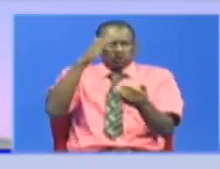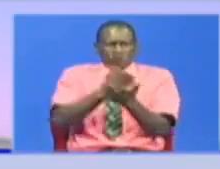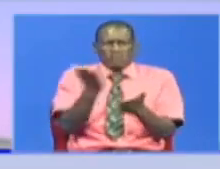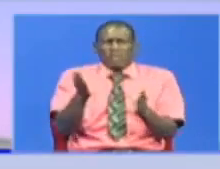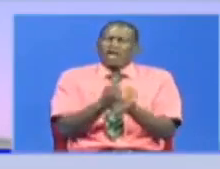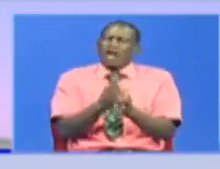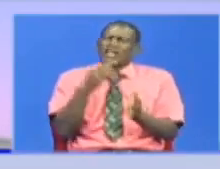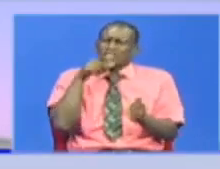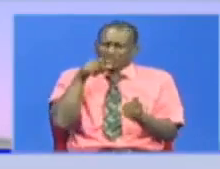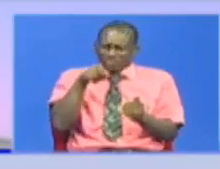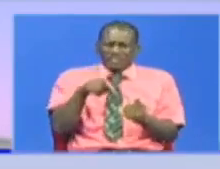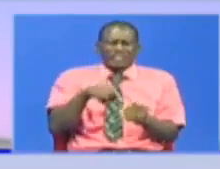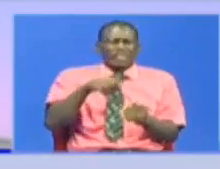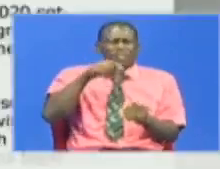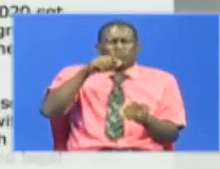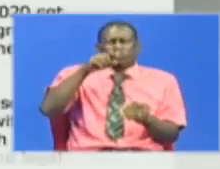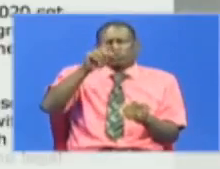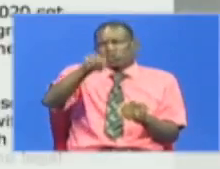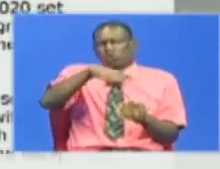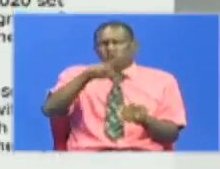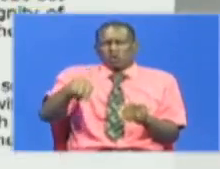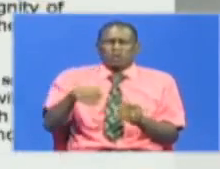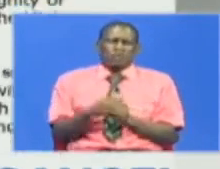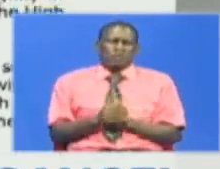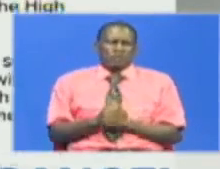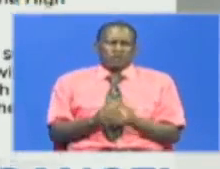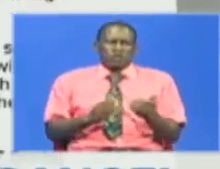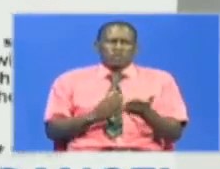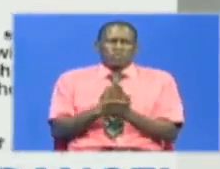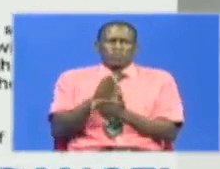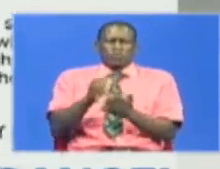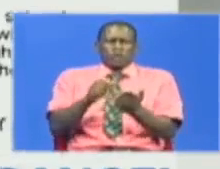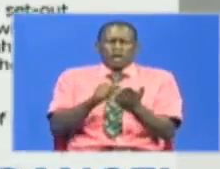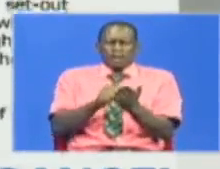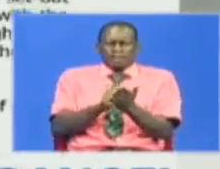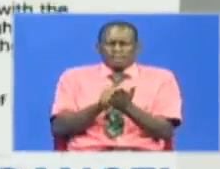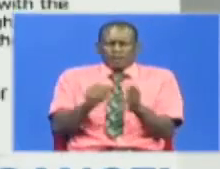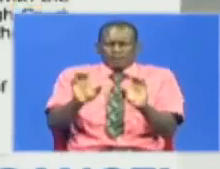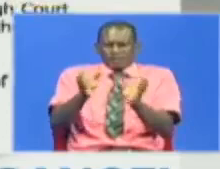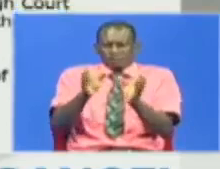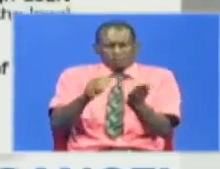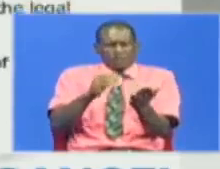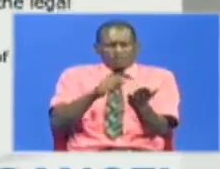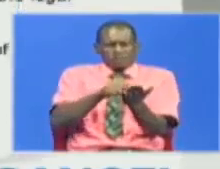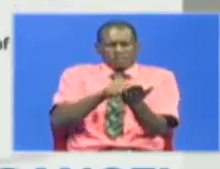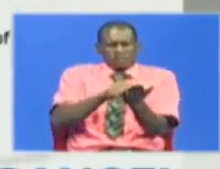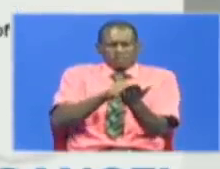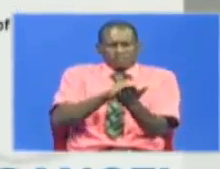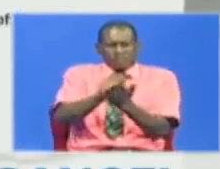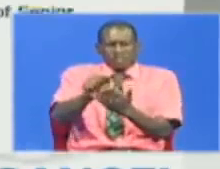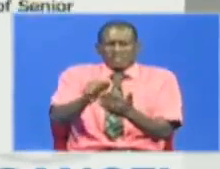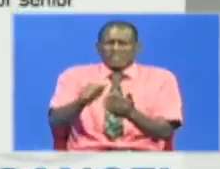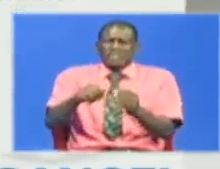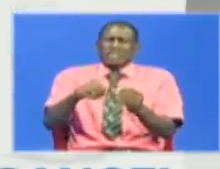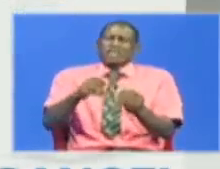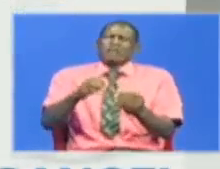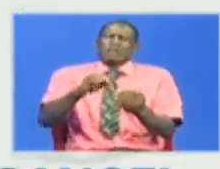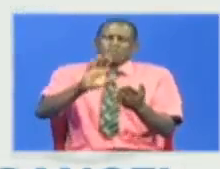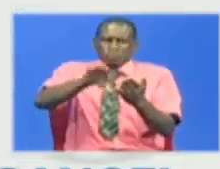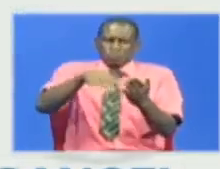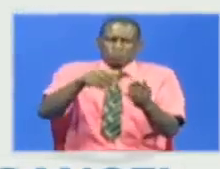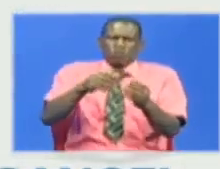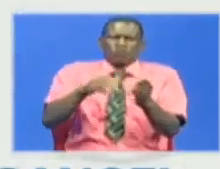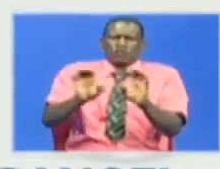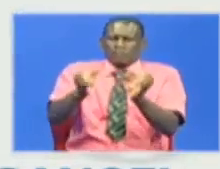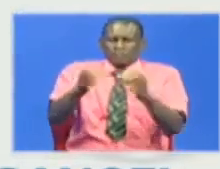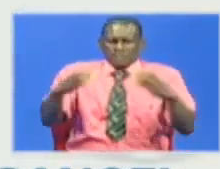level of impunity. Through a press release dispatched by State House spokesperson Kanze Dena,